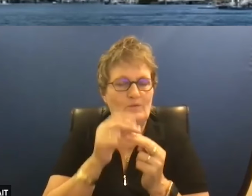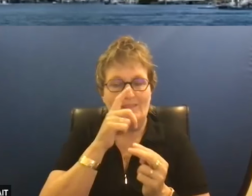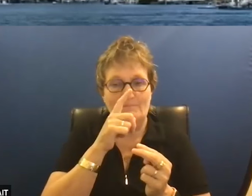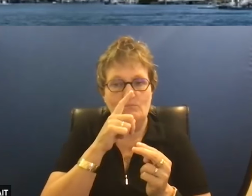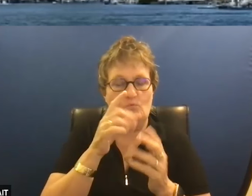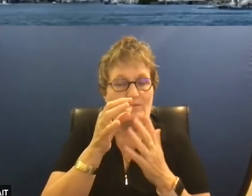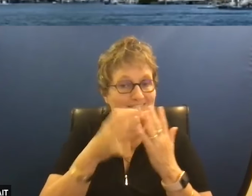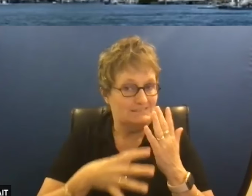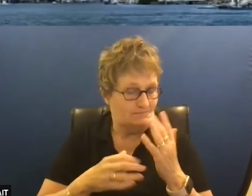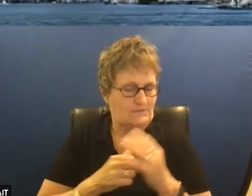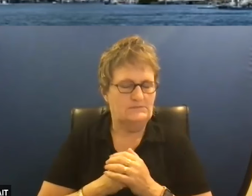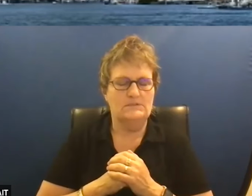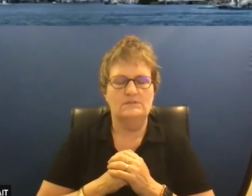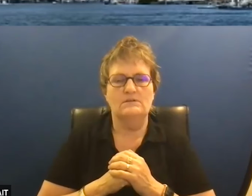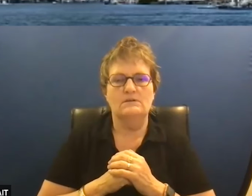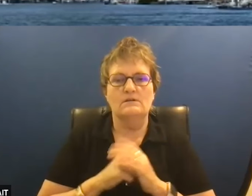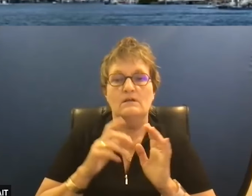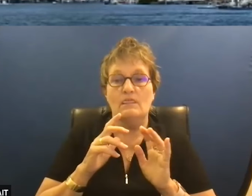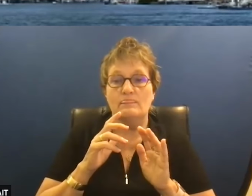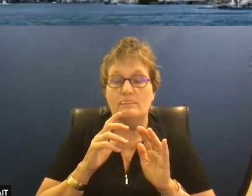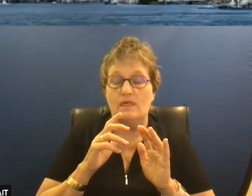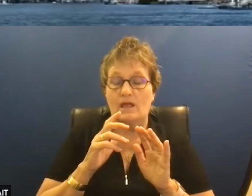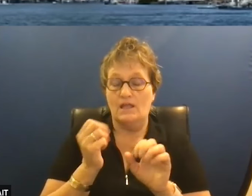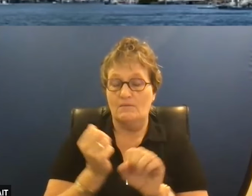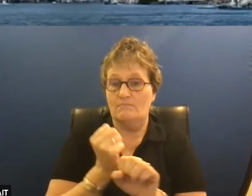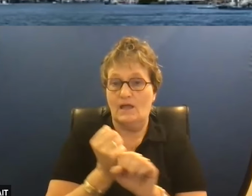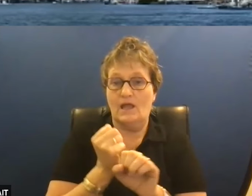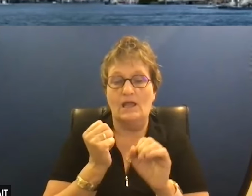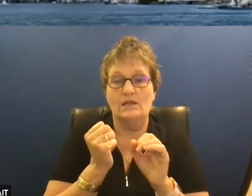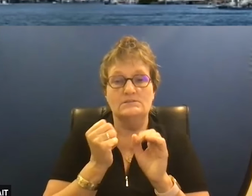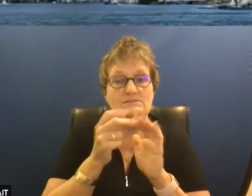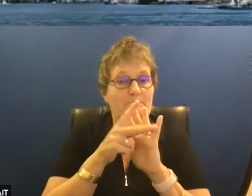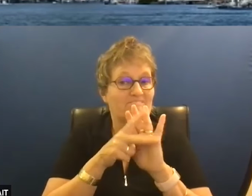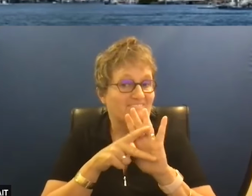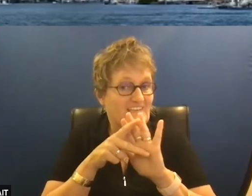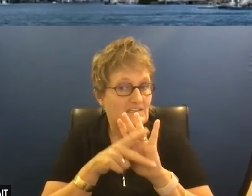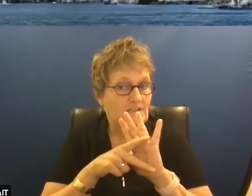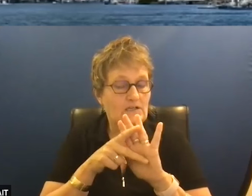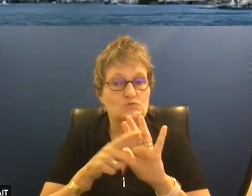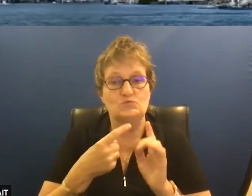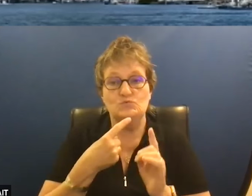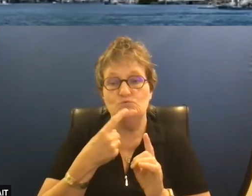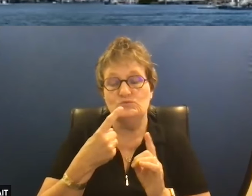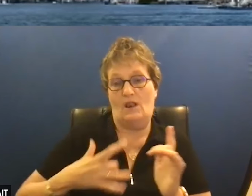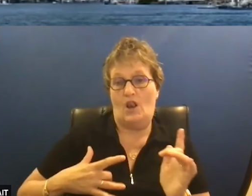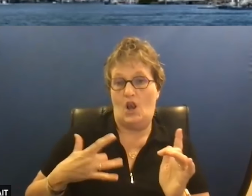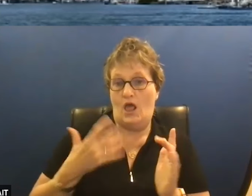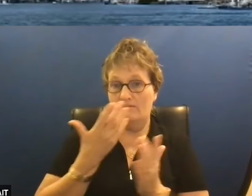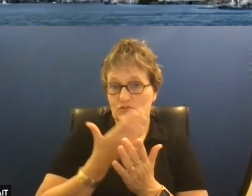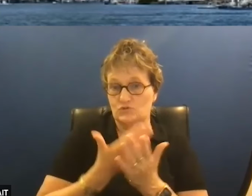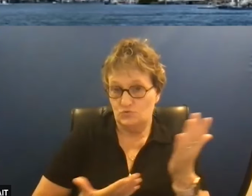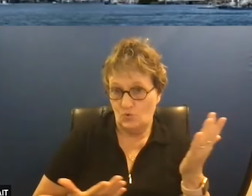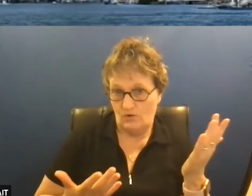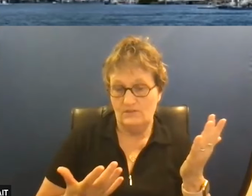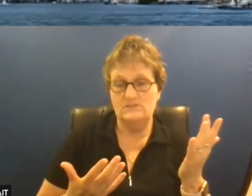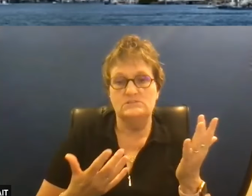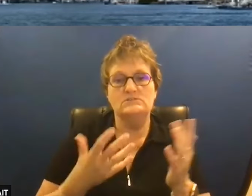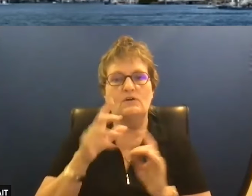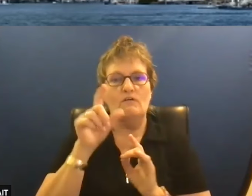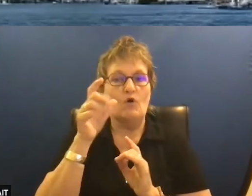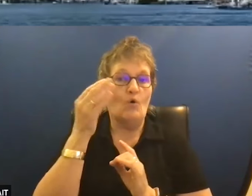disability. They produced several virtual reality videos that tell authentic life stories of a woman using a